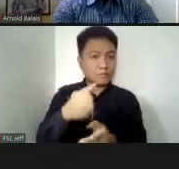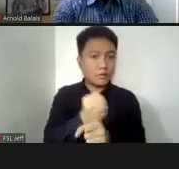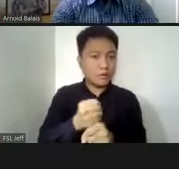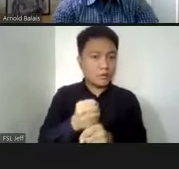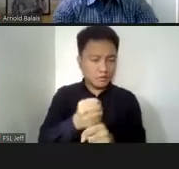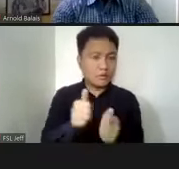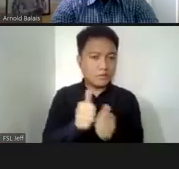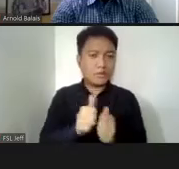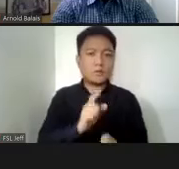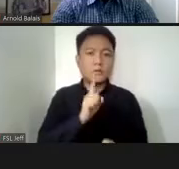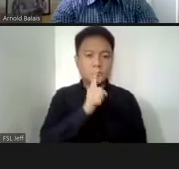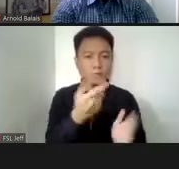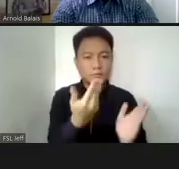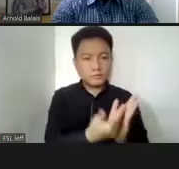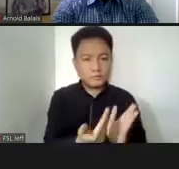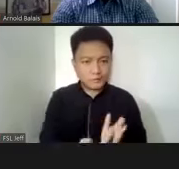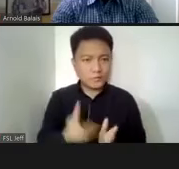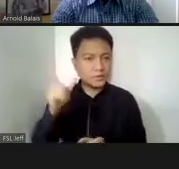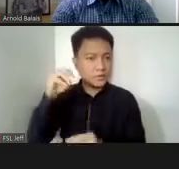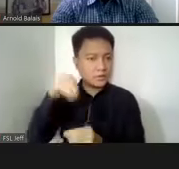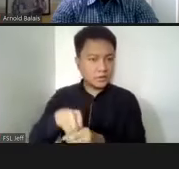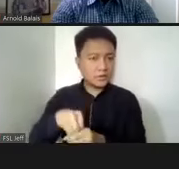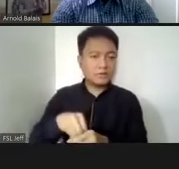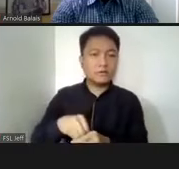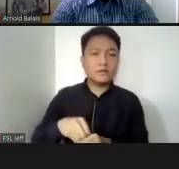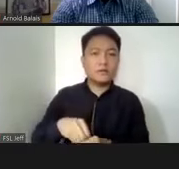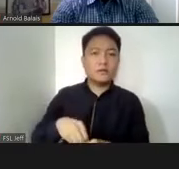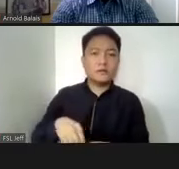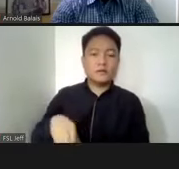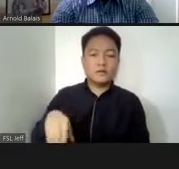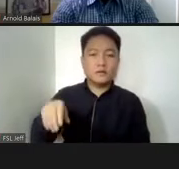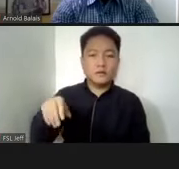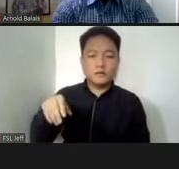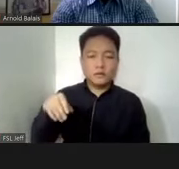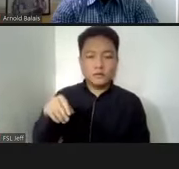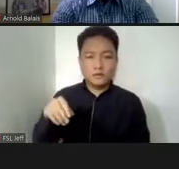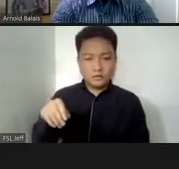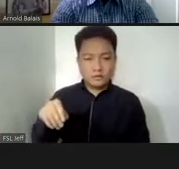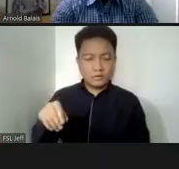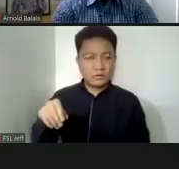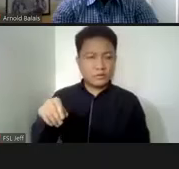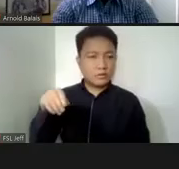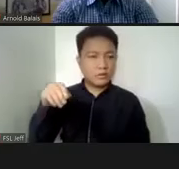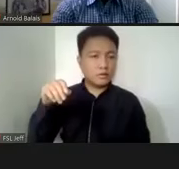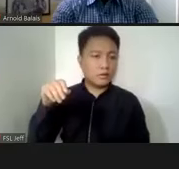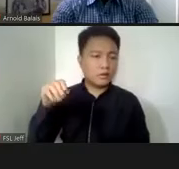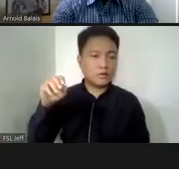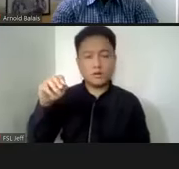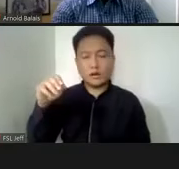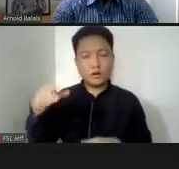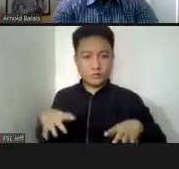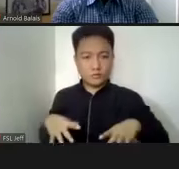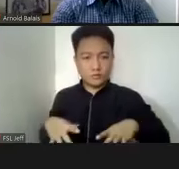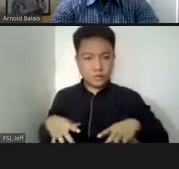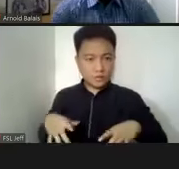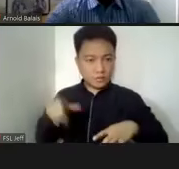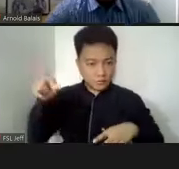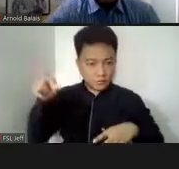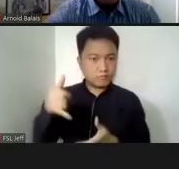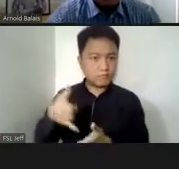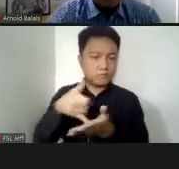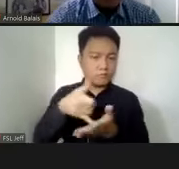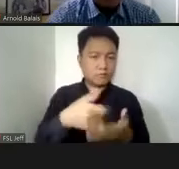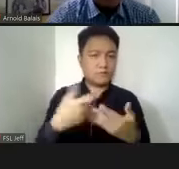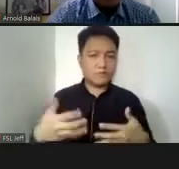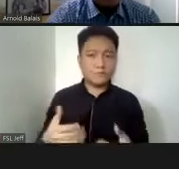Now we move on to Mr. Arnold, Captain A, Super A, the real life superhero. Alam mo,